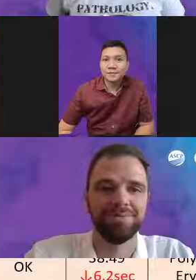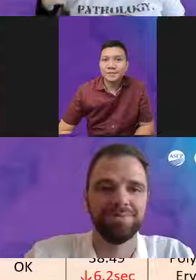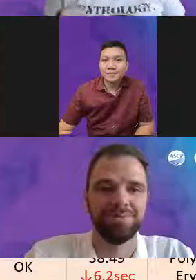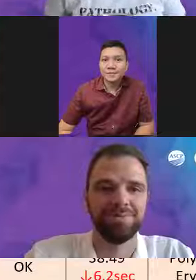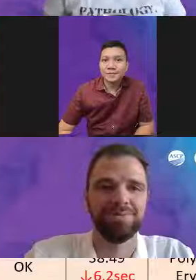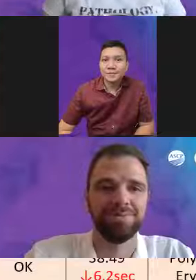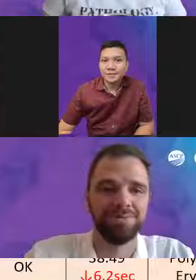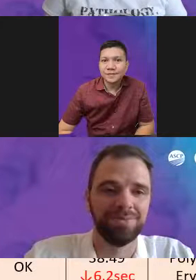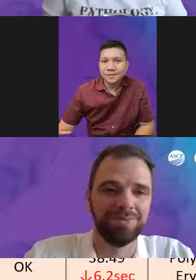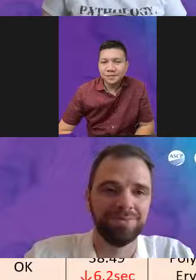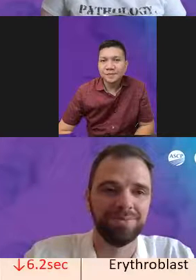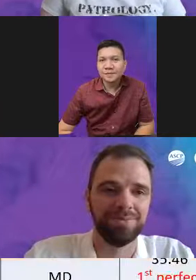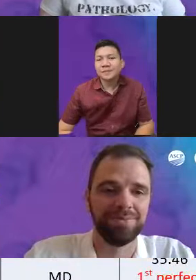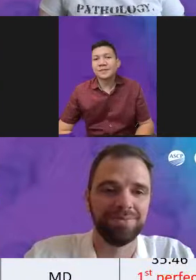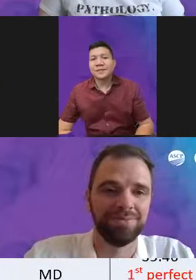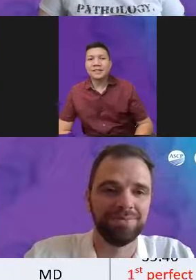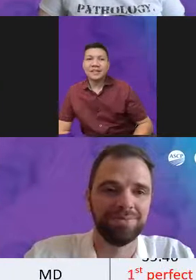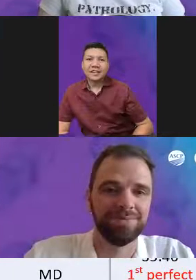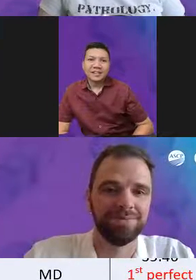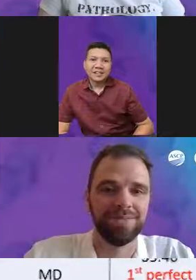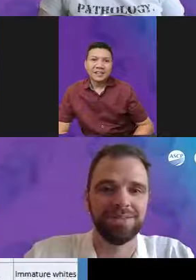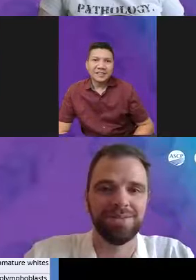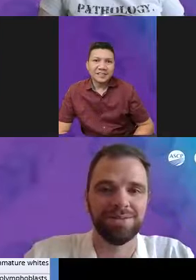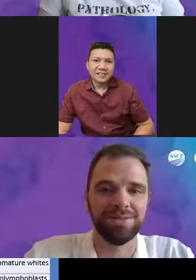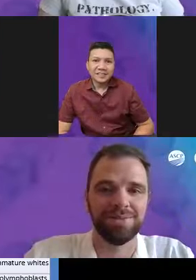your score and you show us who you are. All right.